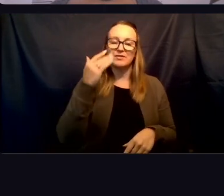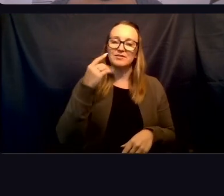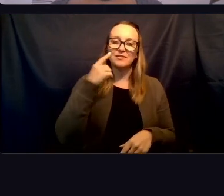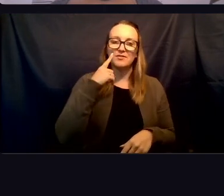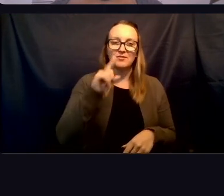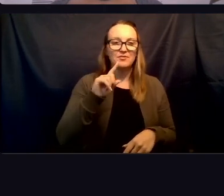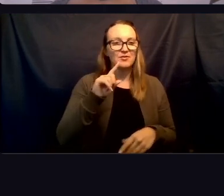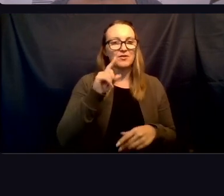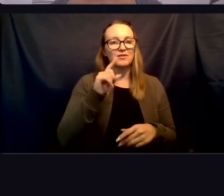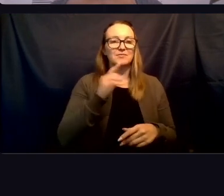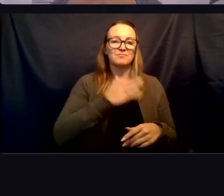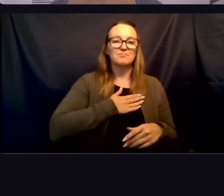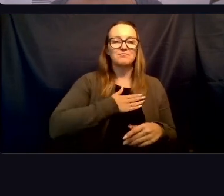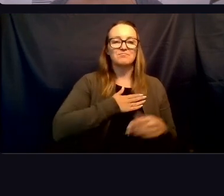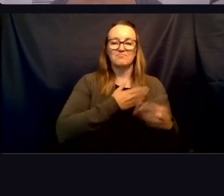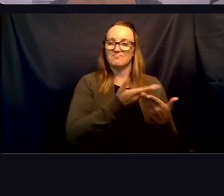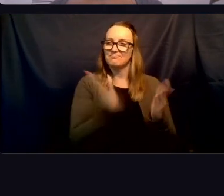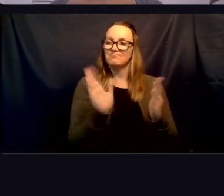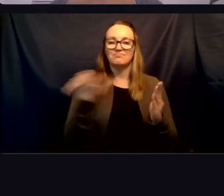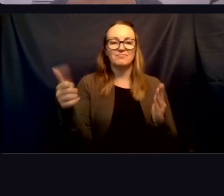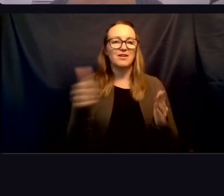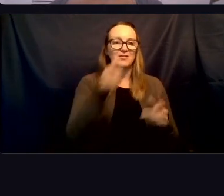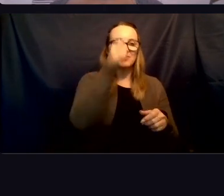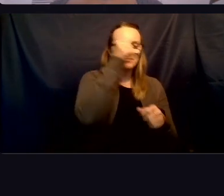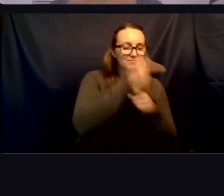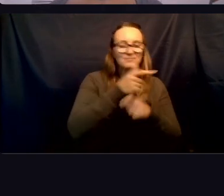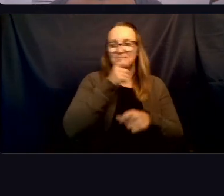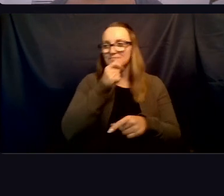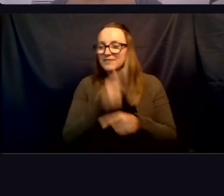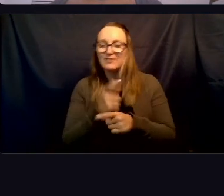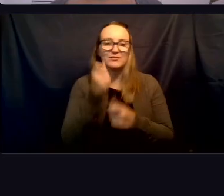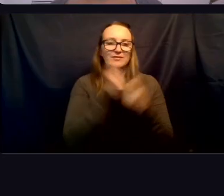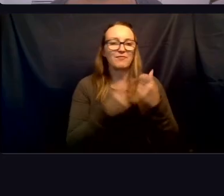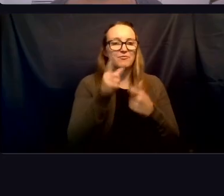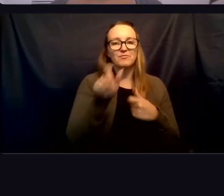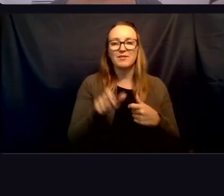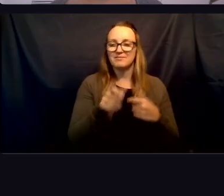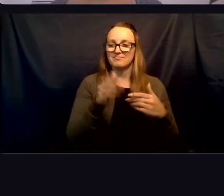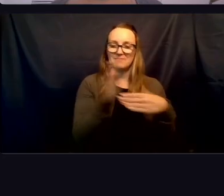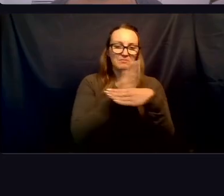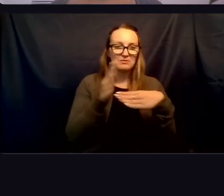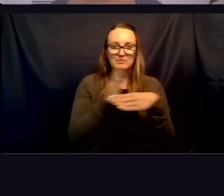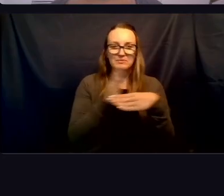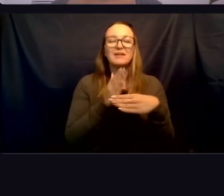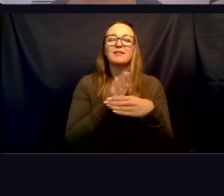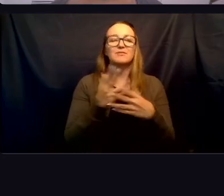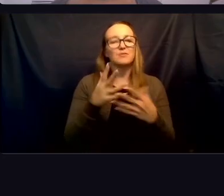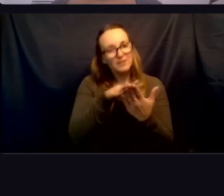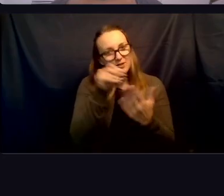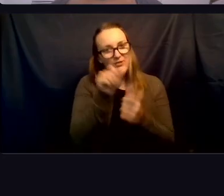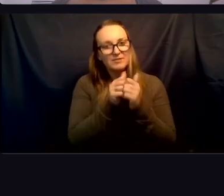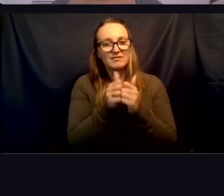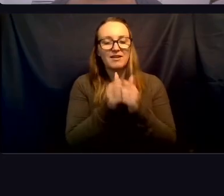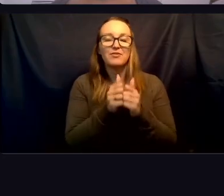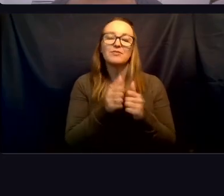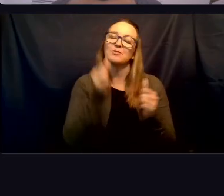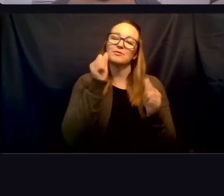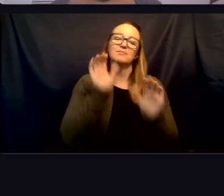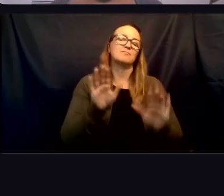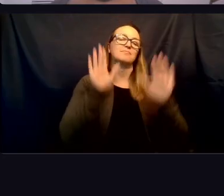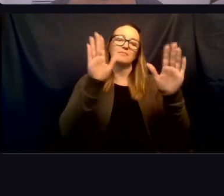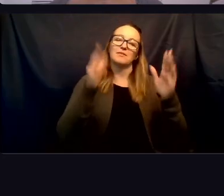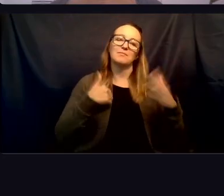everyone in between. And let's learn together. Let's grow together. And so, it's awesome being here with you guys. This is